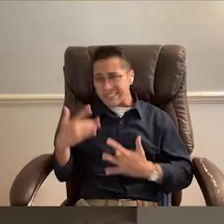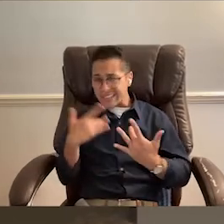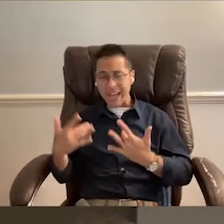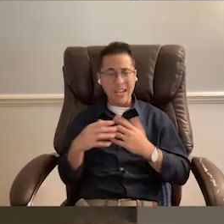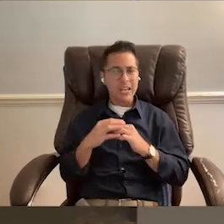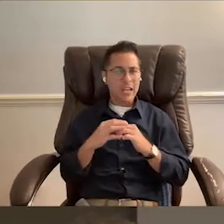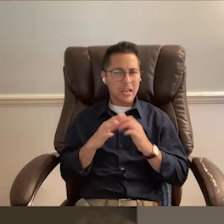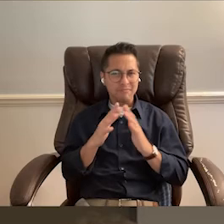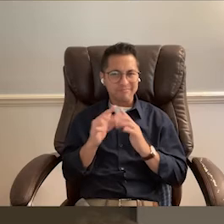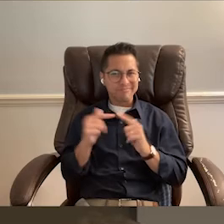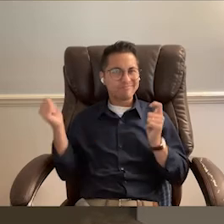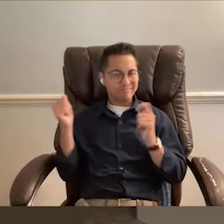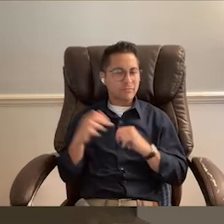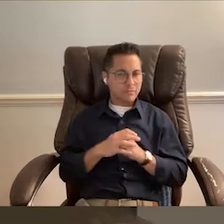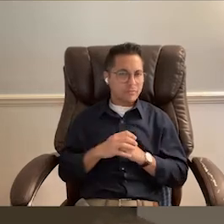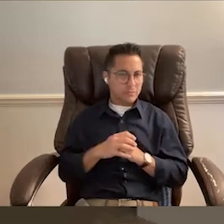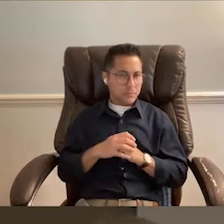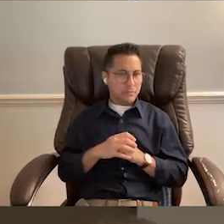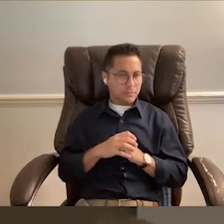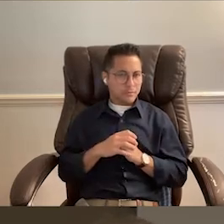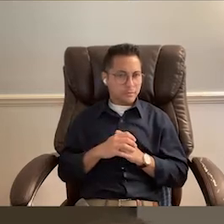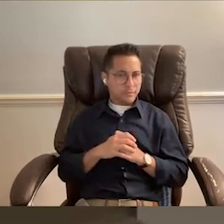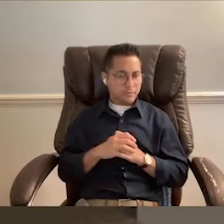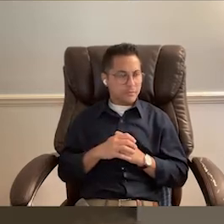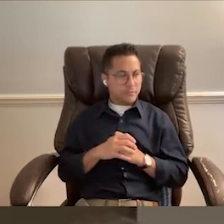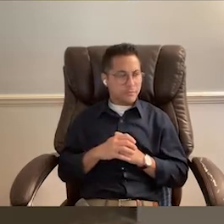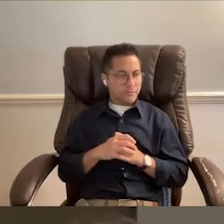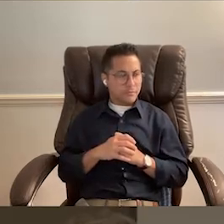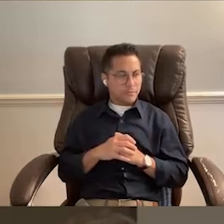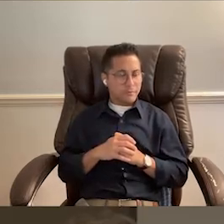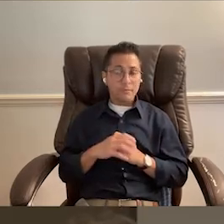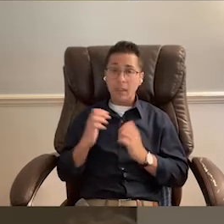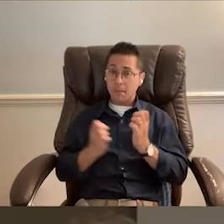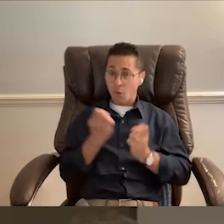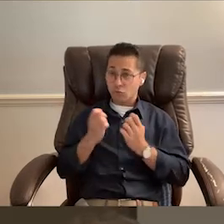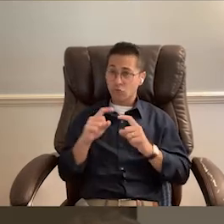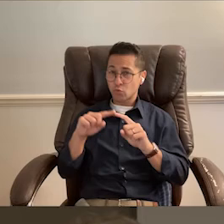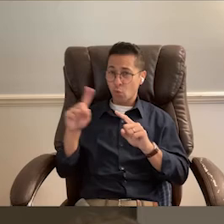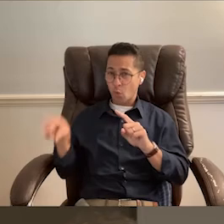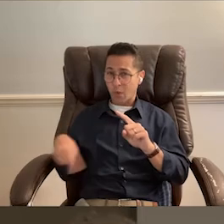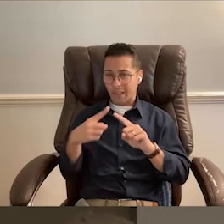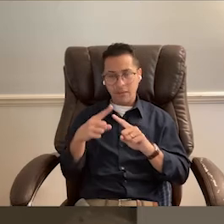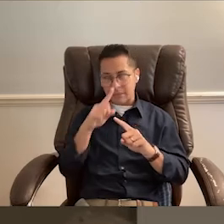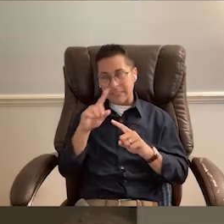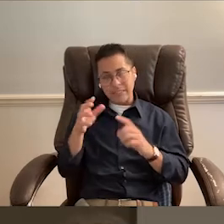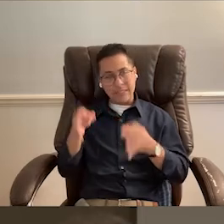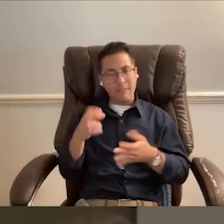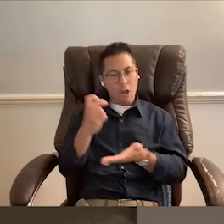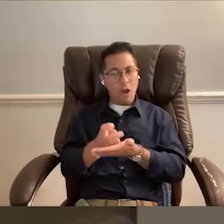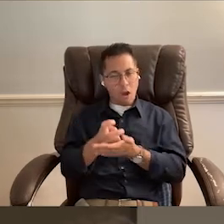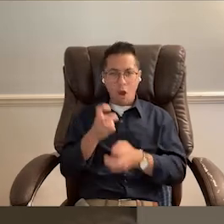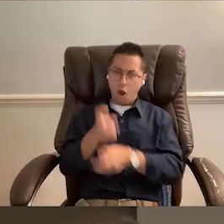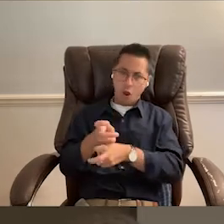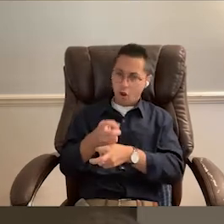powerful could be proud and valuable, and joyful, for example, could be excited or daring or stimulating or amused or